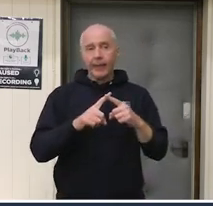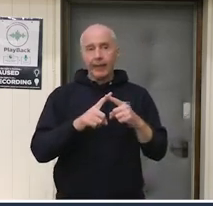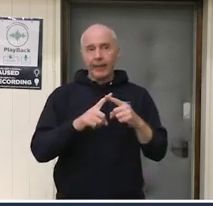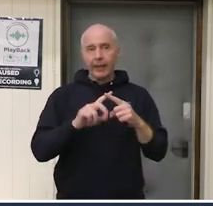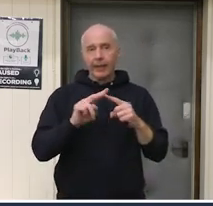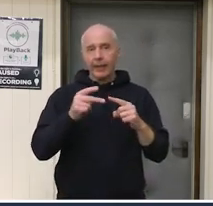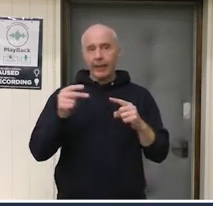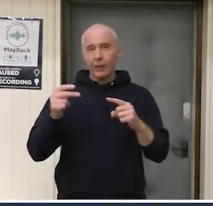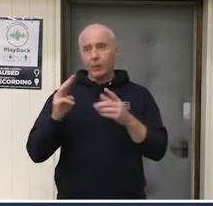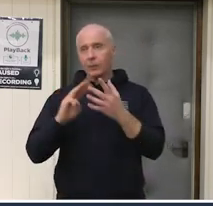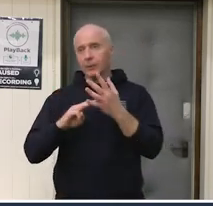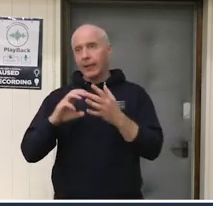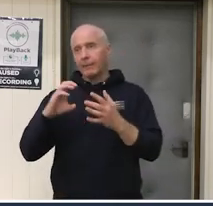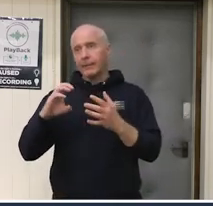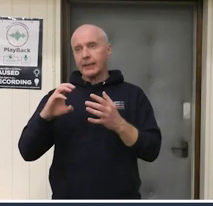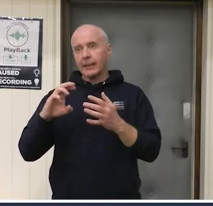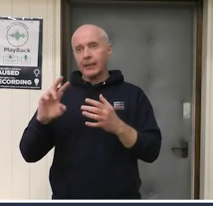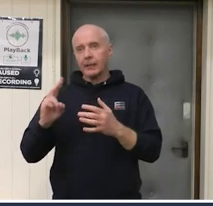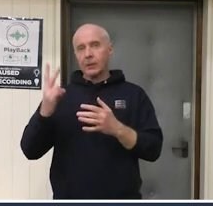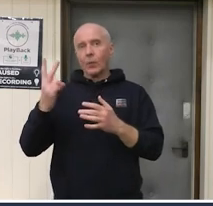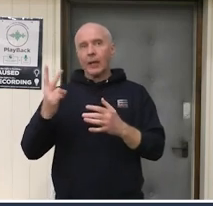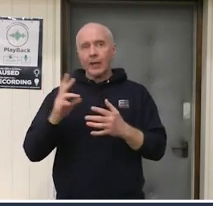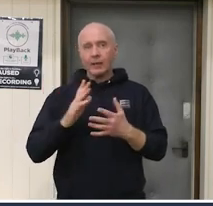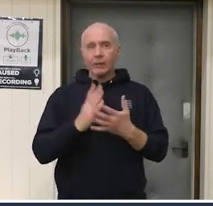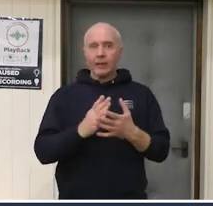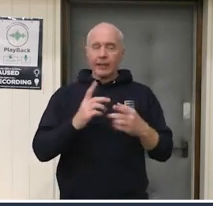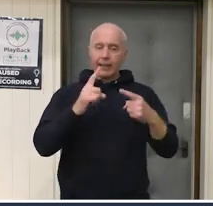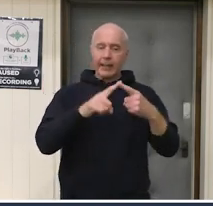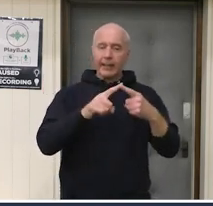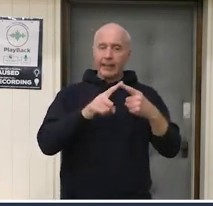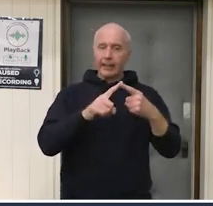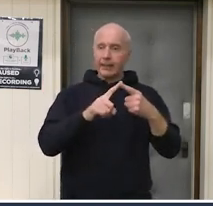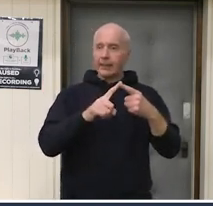probably the most famous equation in the world, right? What does E stand for?